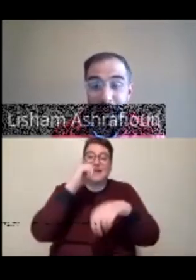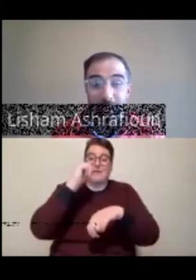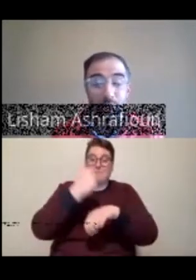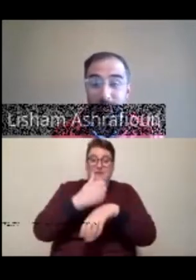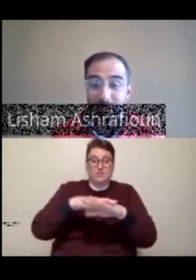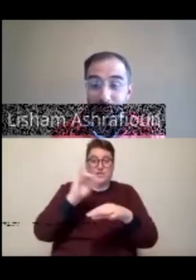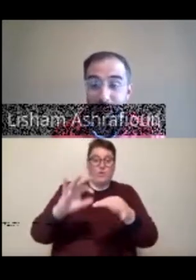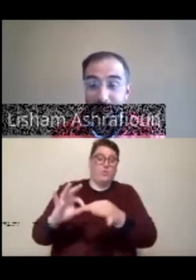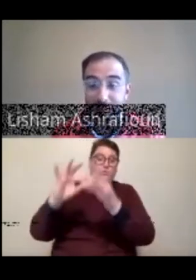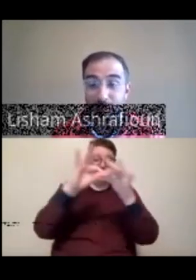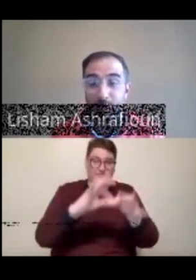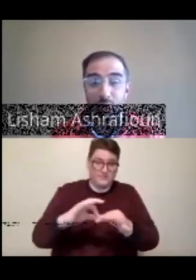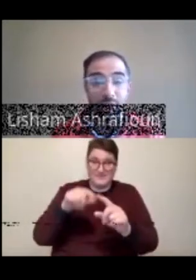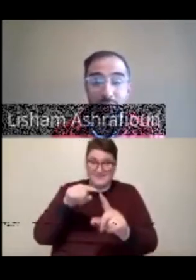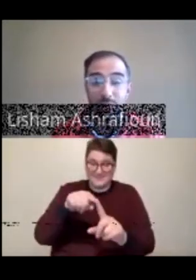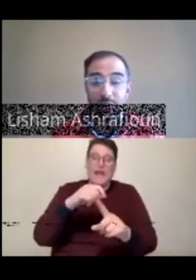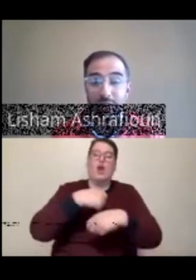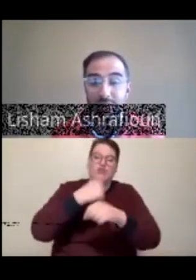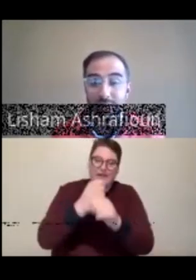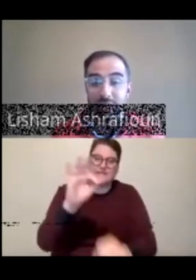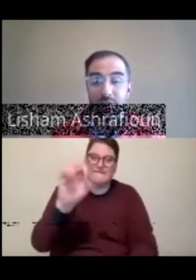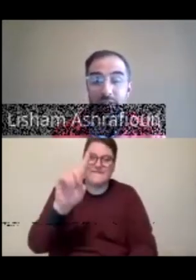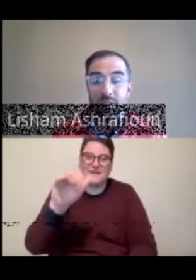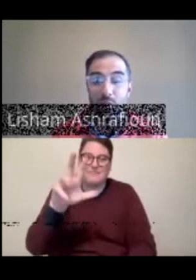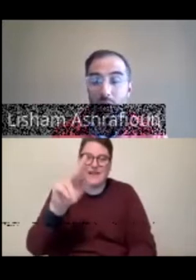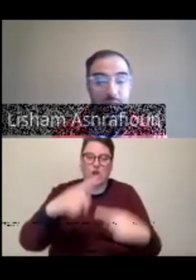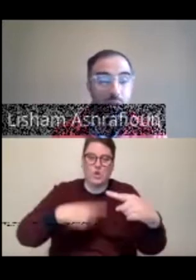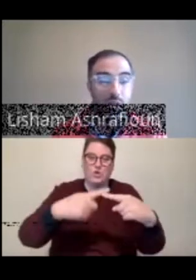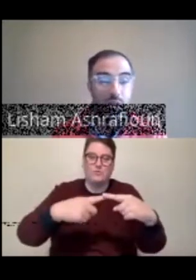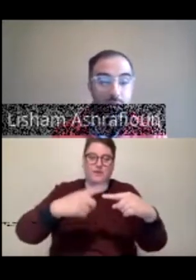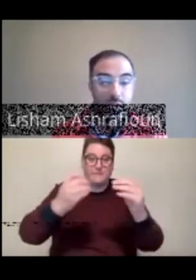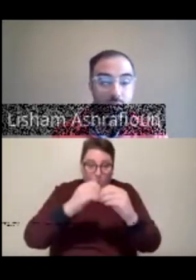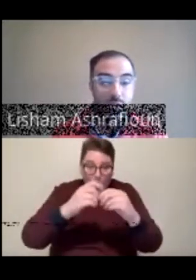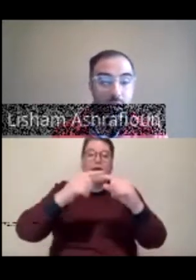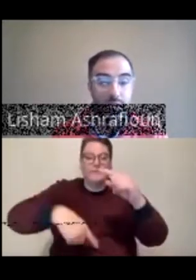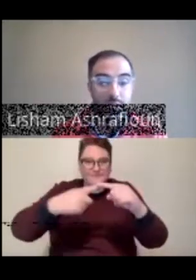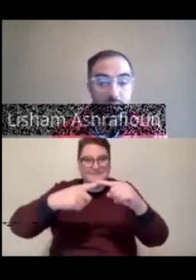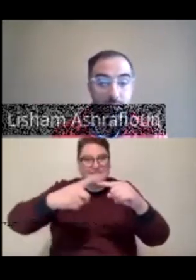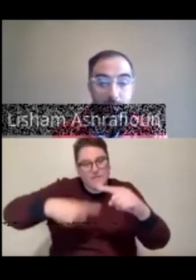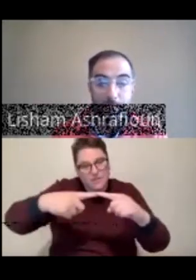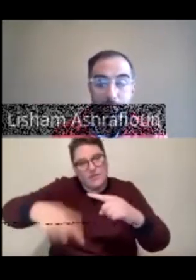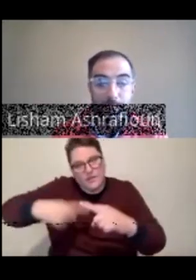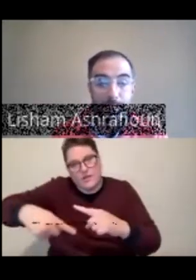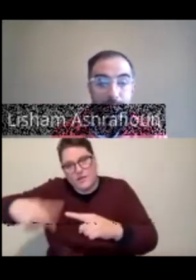a feedback loop is created, further driving loneliness and decreasing the quality and quantity of social